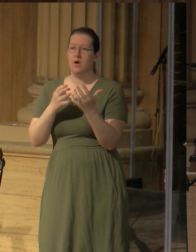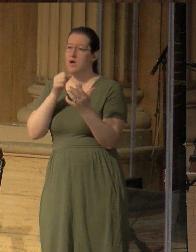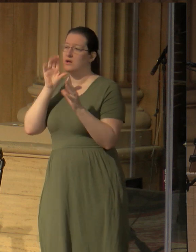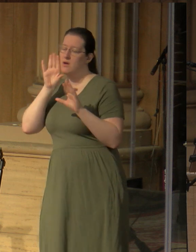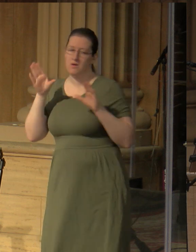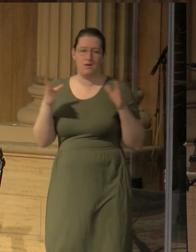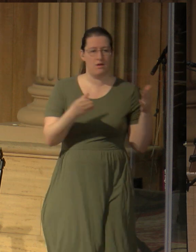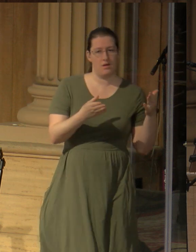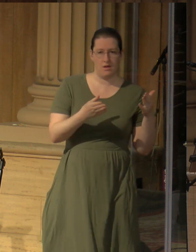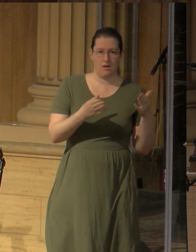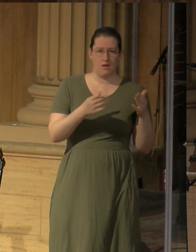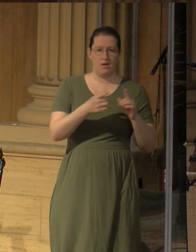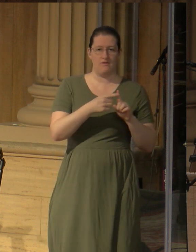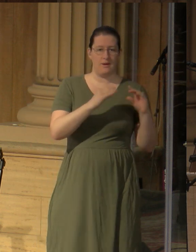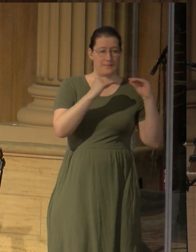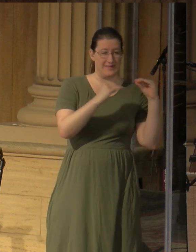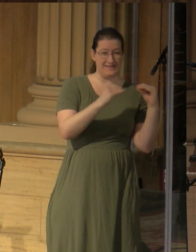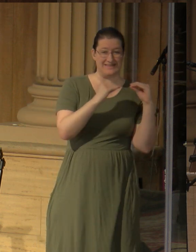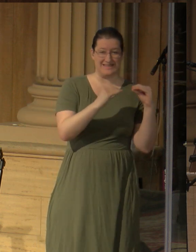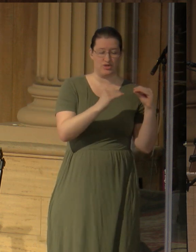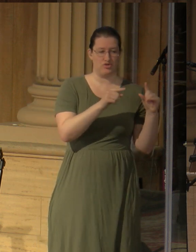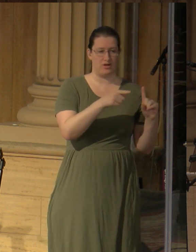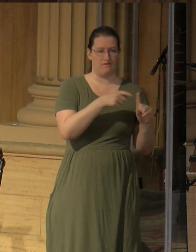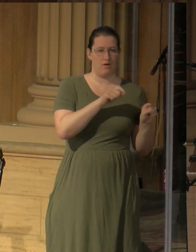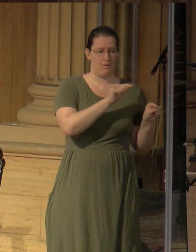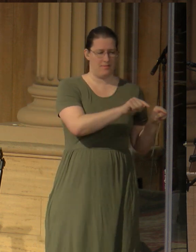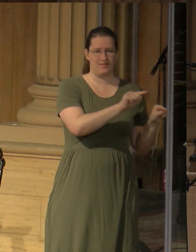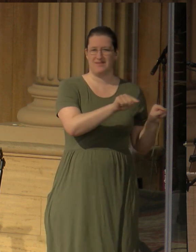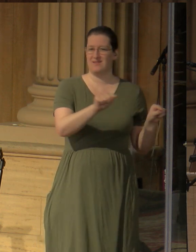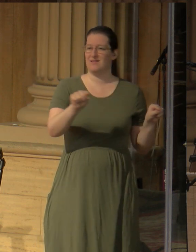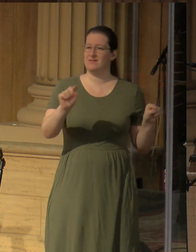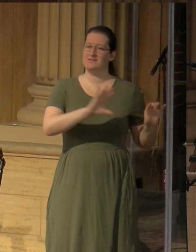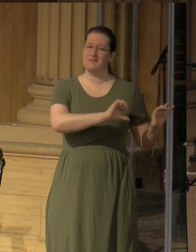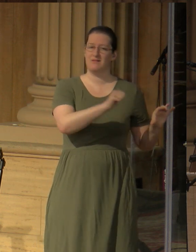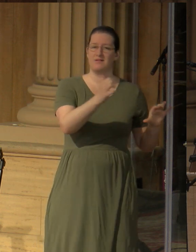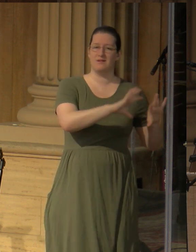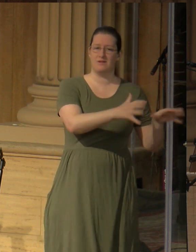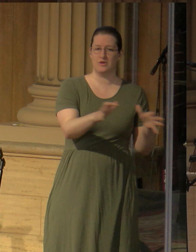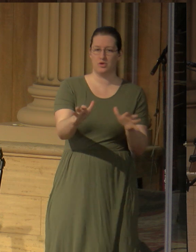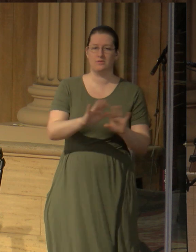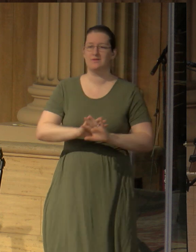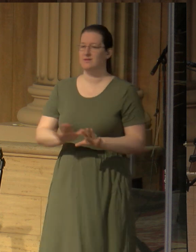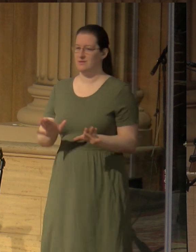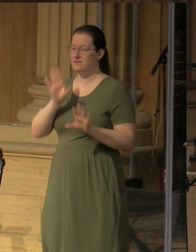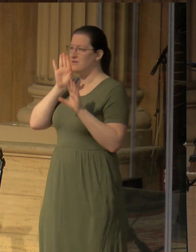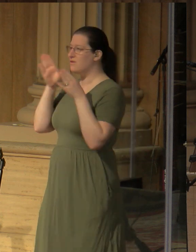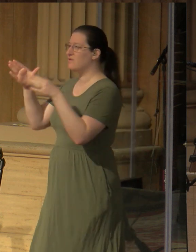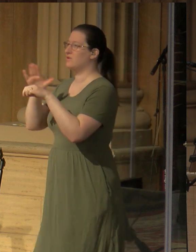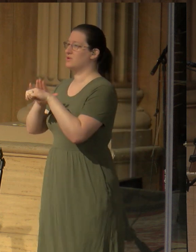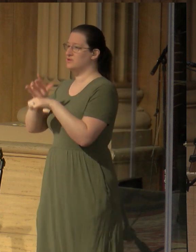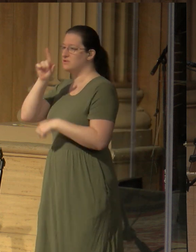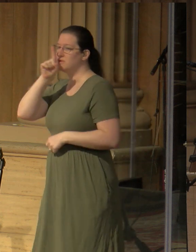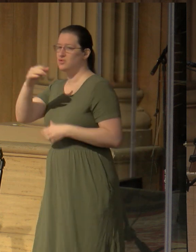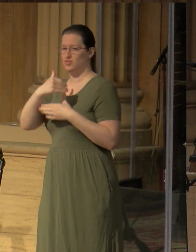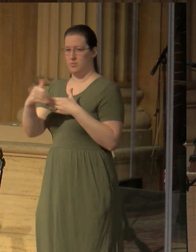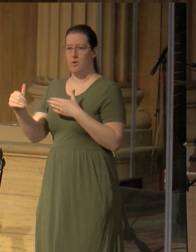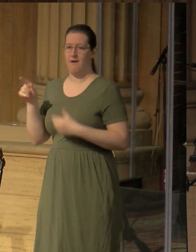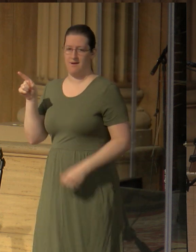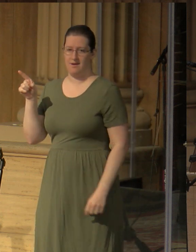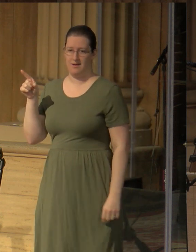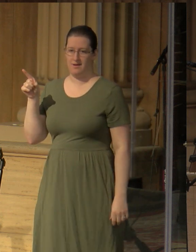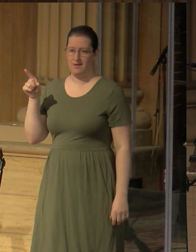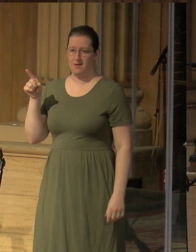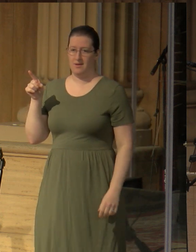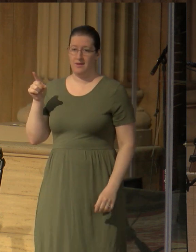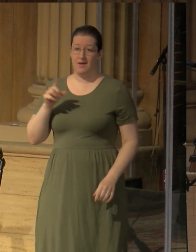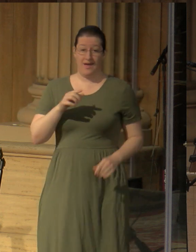Pharisees and Sadducees as an alternative to the true bread of life. And we don't have to wonder what the leaven of the